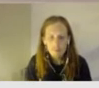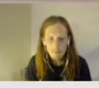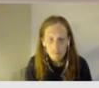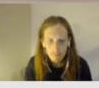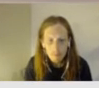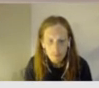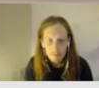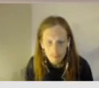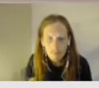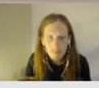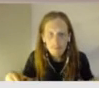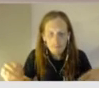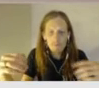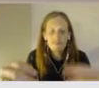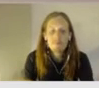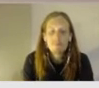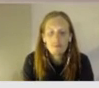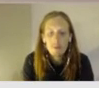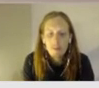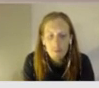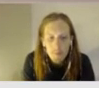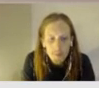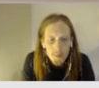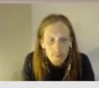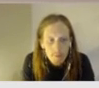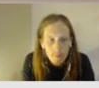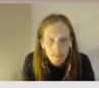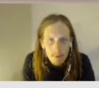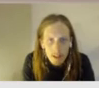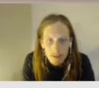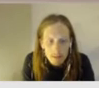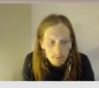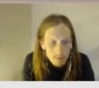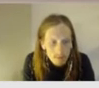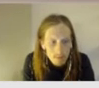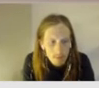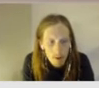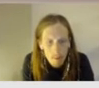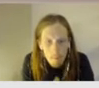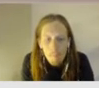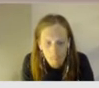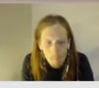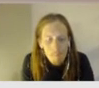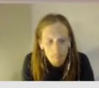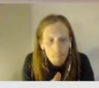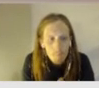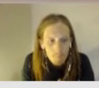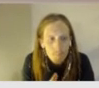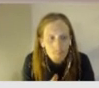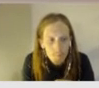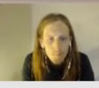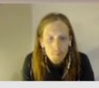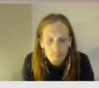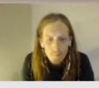phenomenal. You know, he did reportage photography covering the civil rights movement with the Freedom Riders,